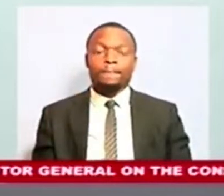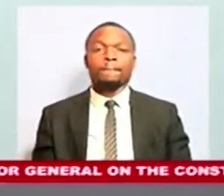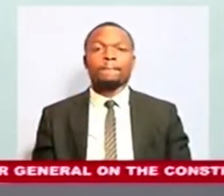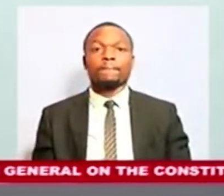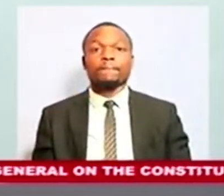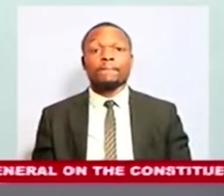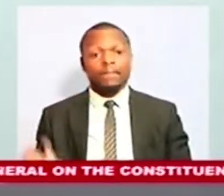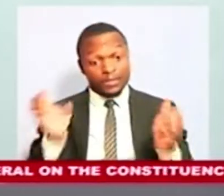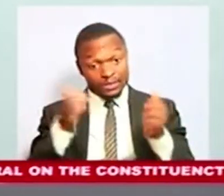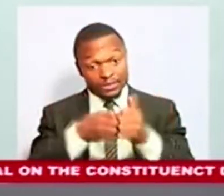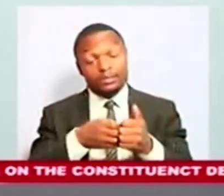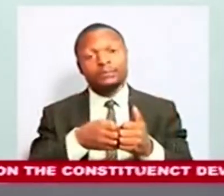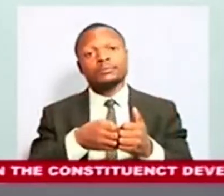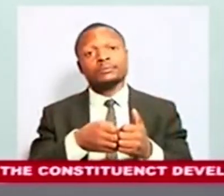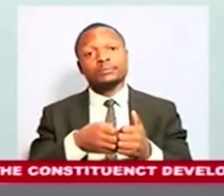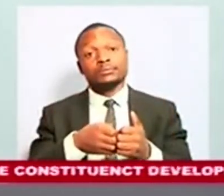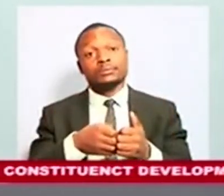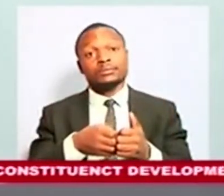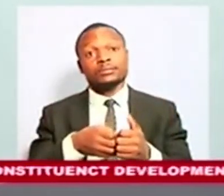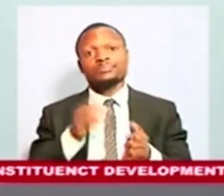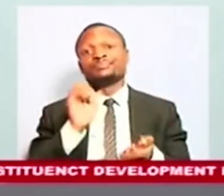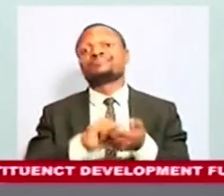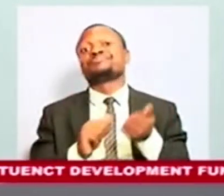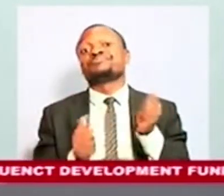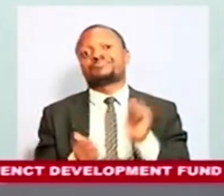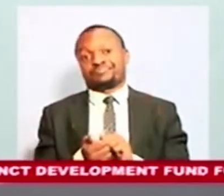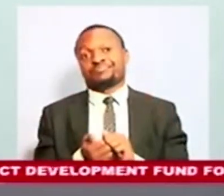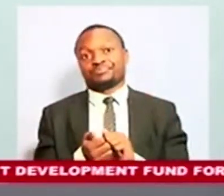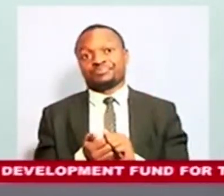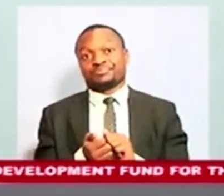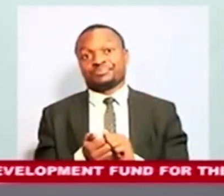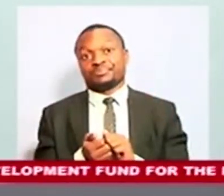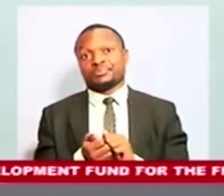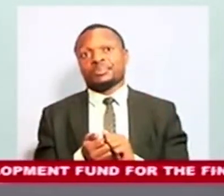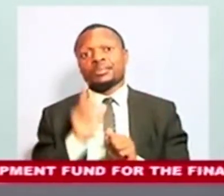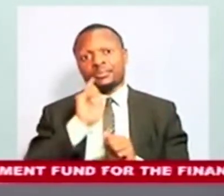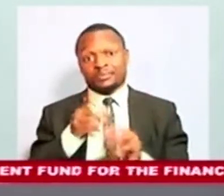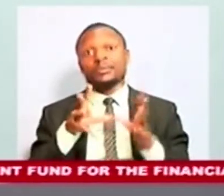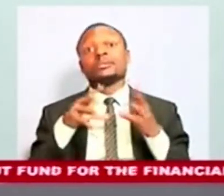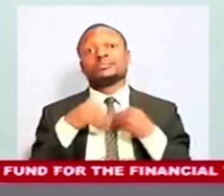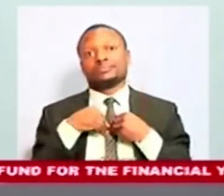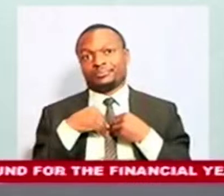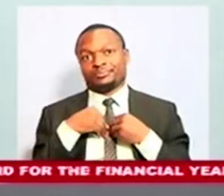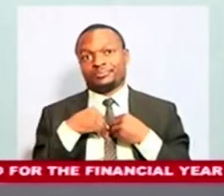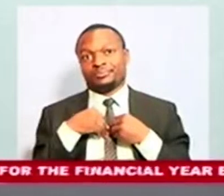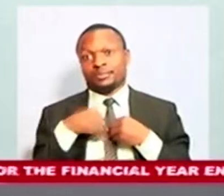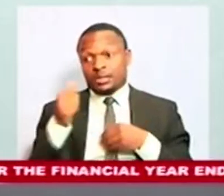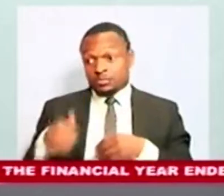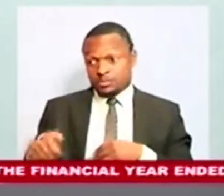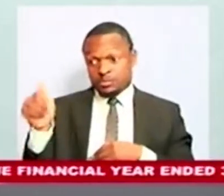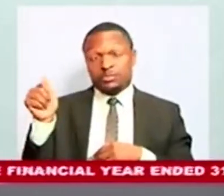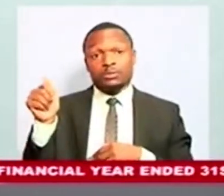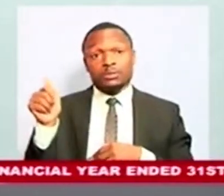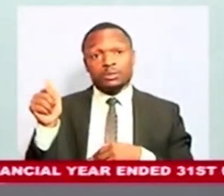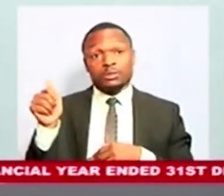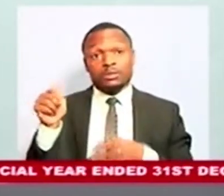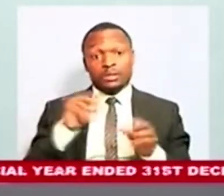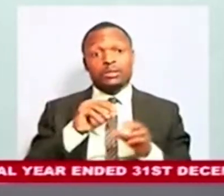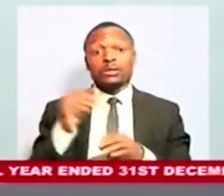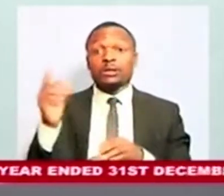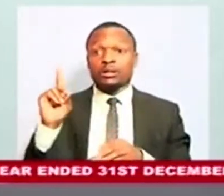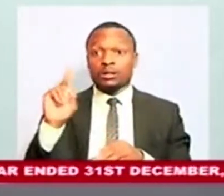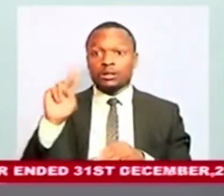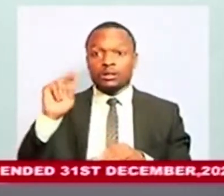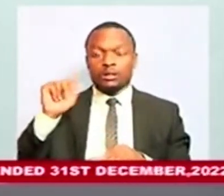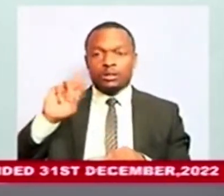The banks are problematic. I just have to admit. For me, I had to, all the way from Dundumus, I had to come